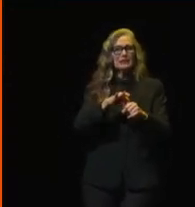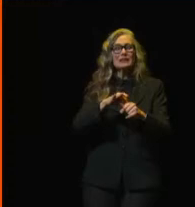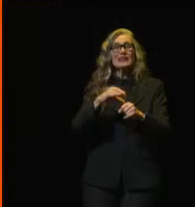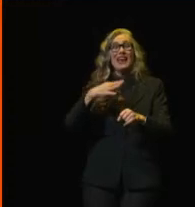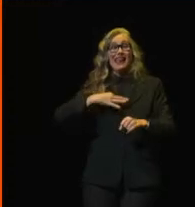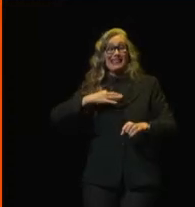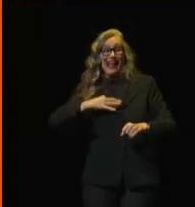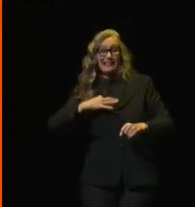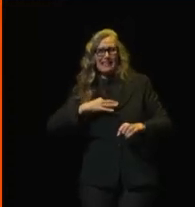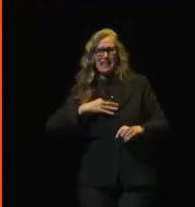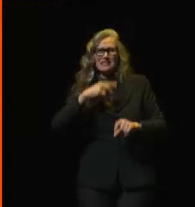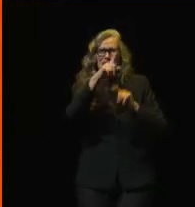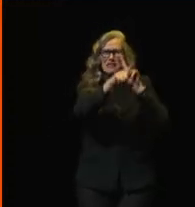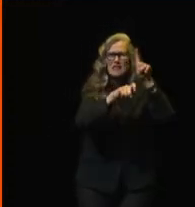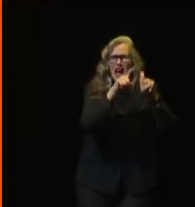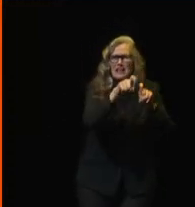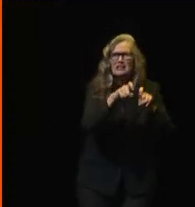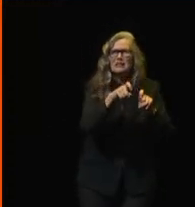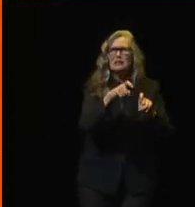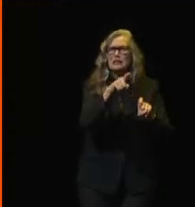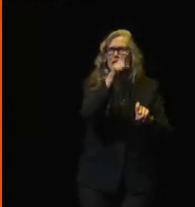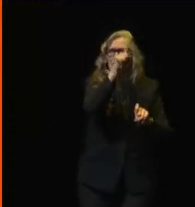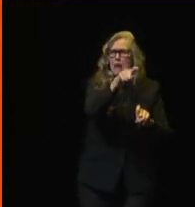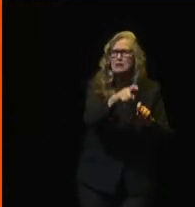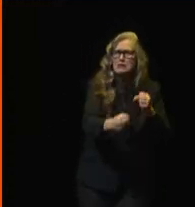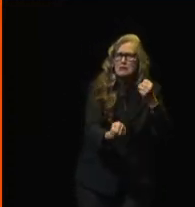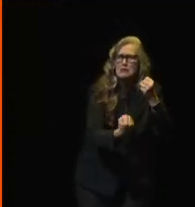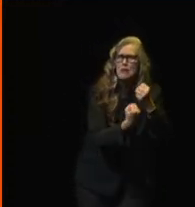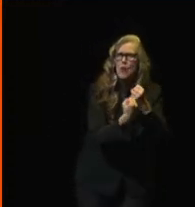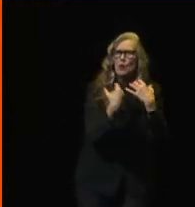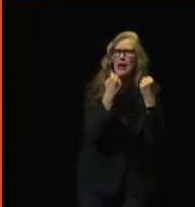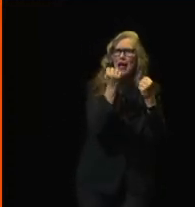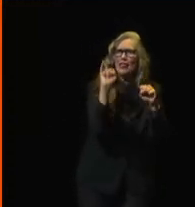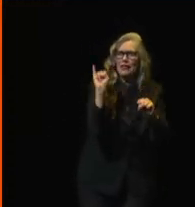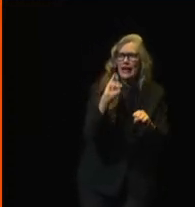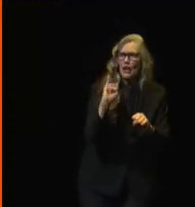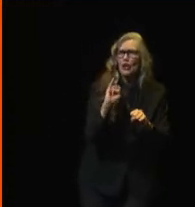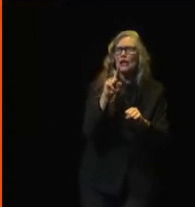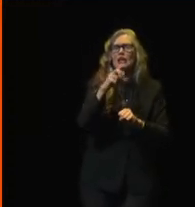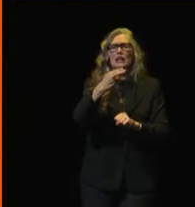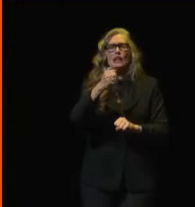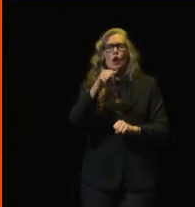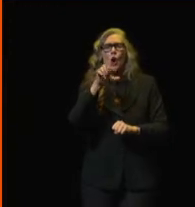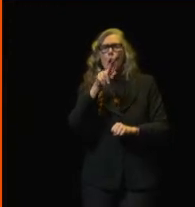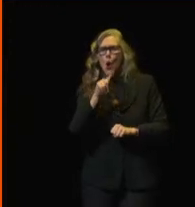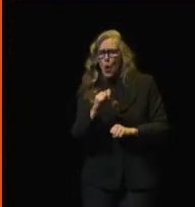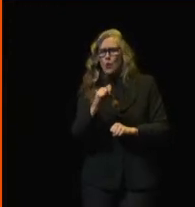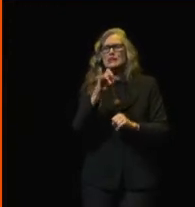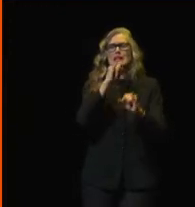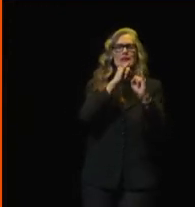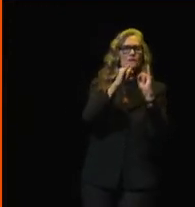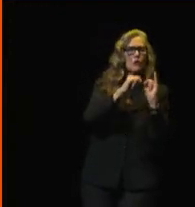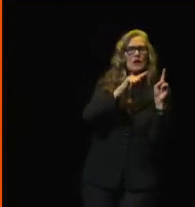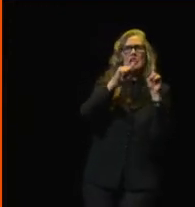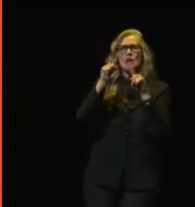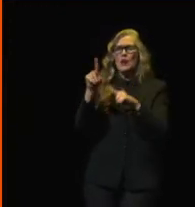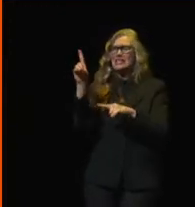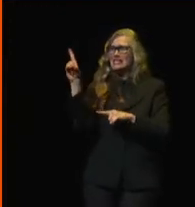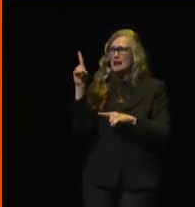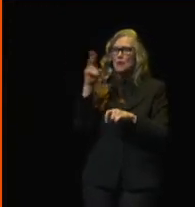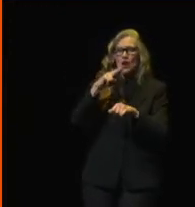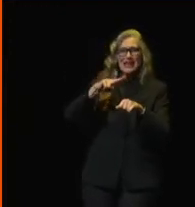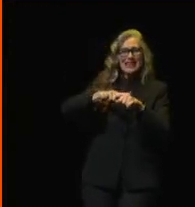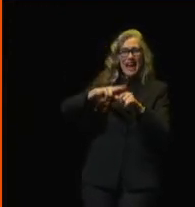support greater access to health care. He hosted interviews. He spoke at the Democratic National Convention.